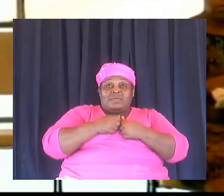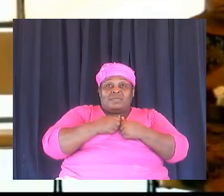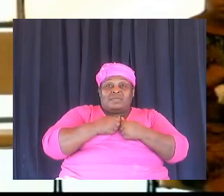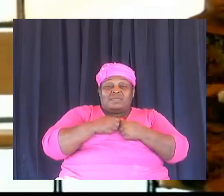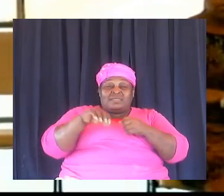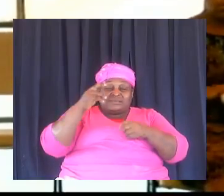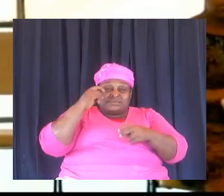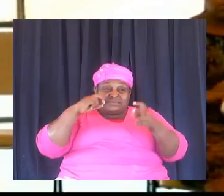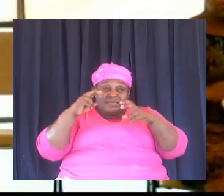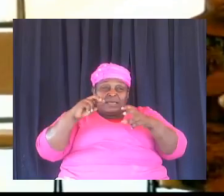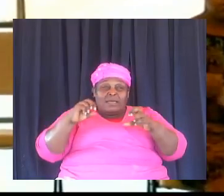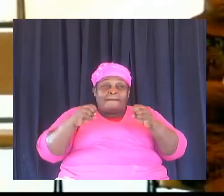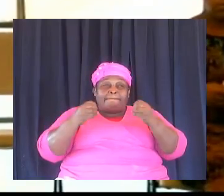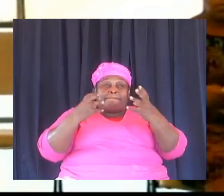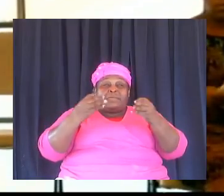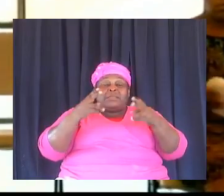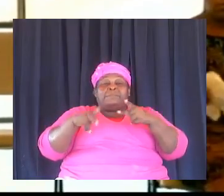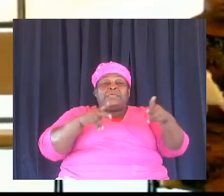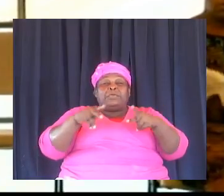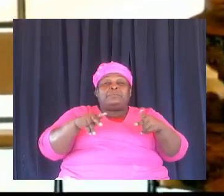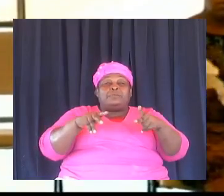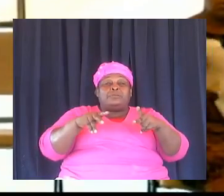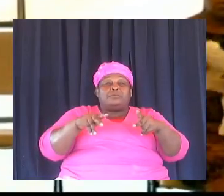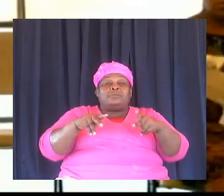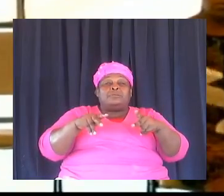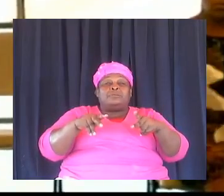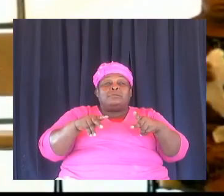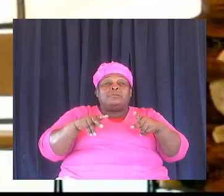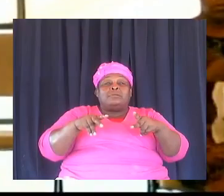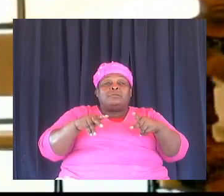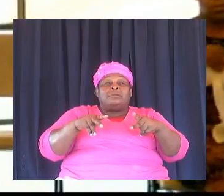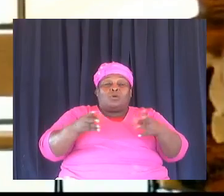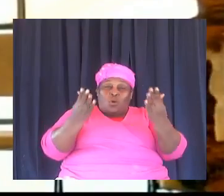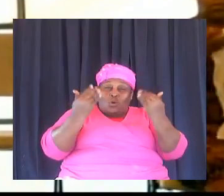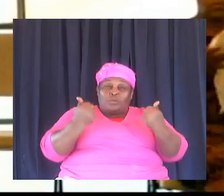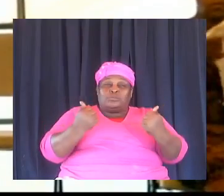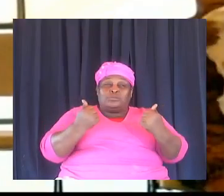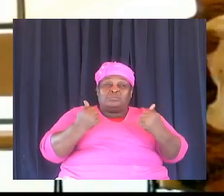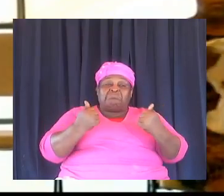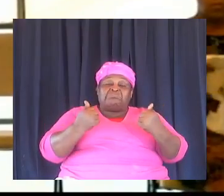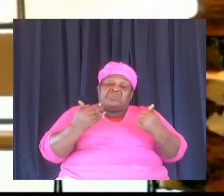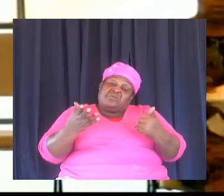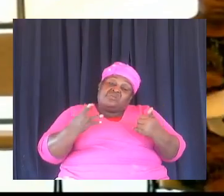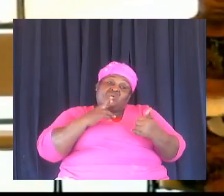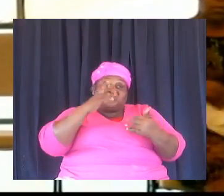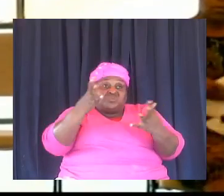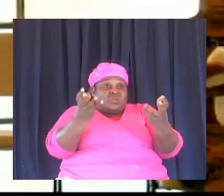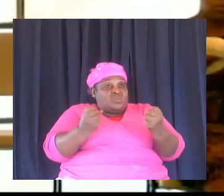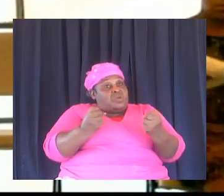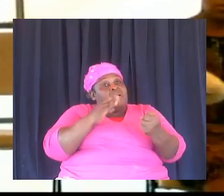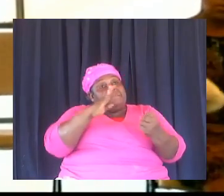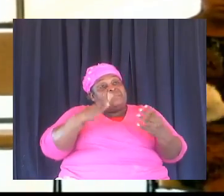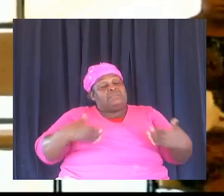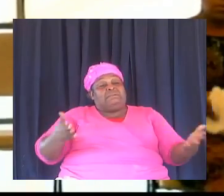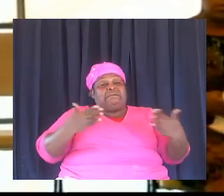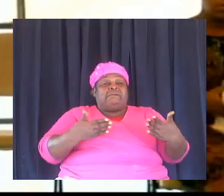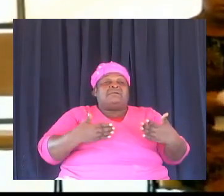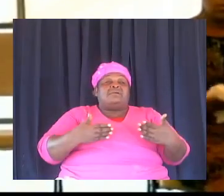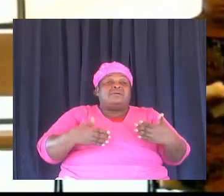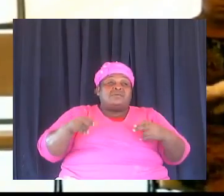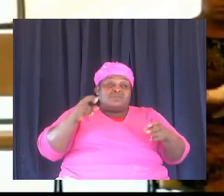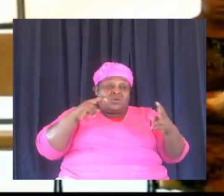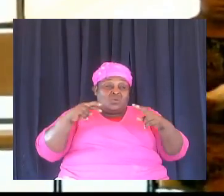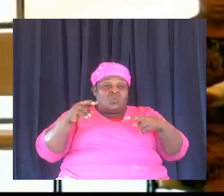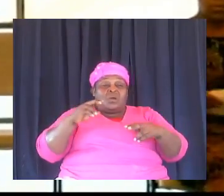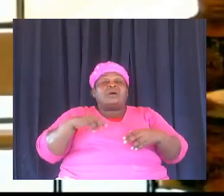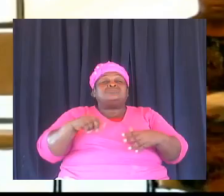in. And I'm talking about those who really wanted to be here, could have come. So we are going to watch what happened in